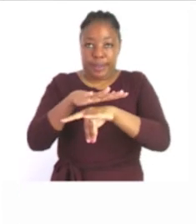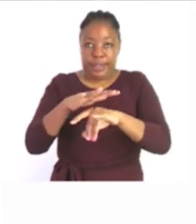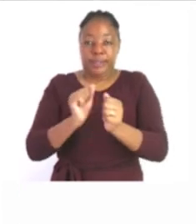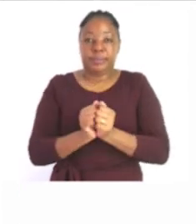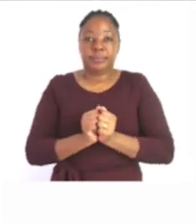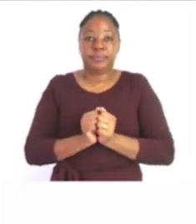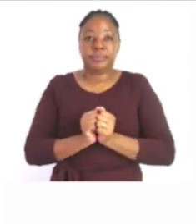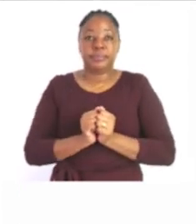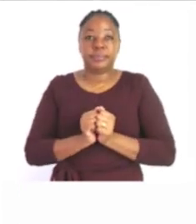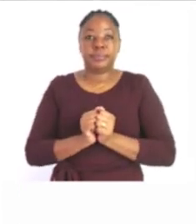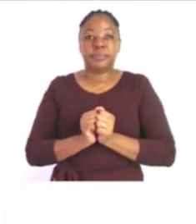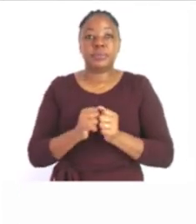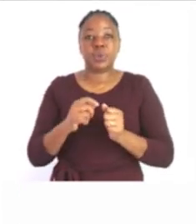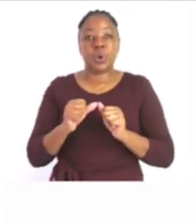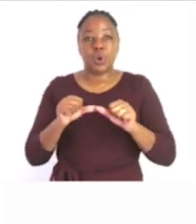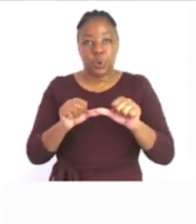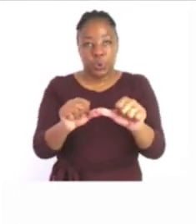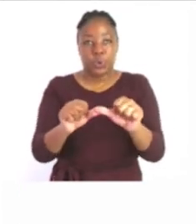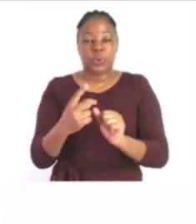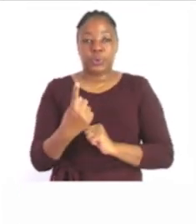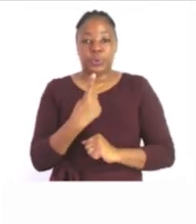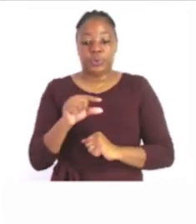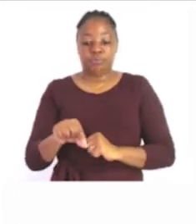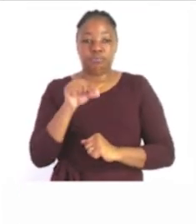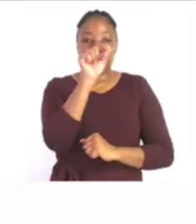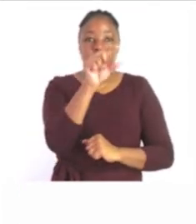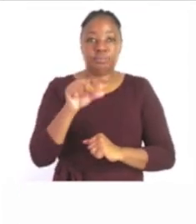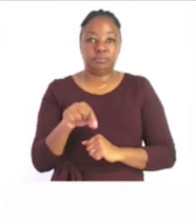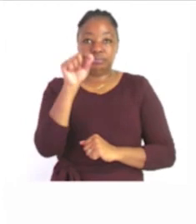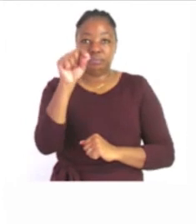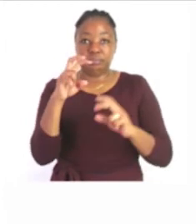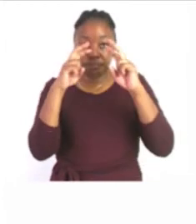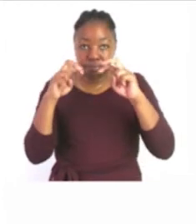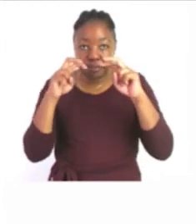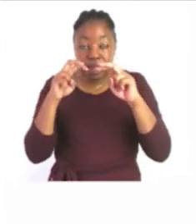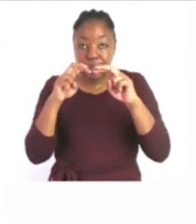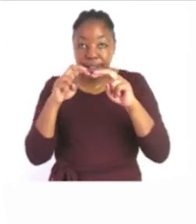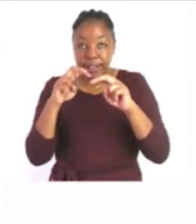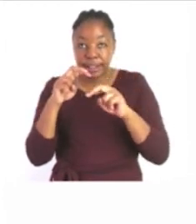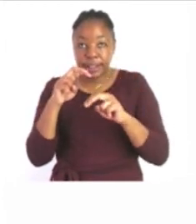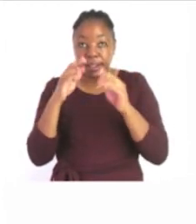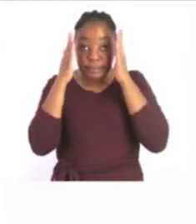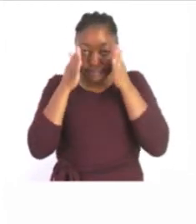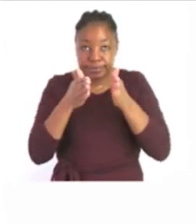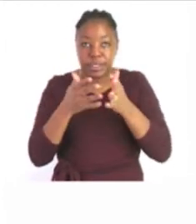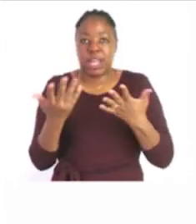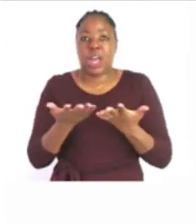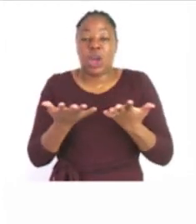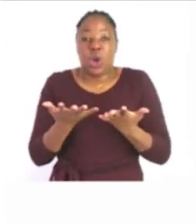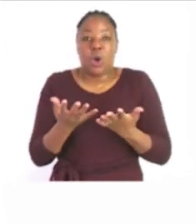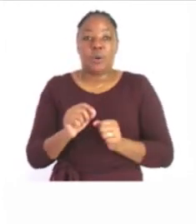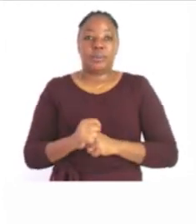in the rest, please make sure that you check and say, is it that